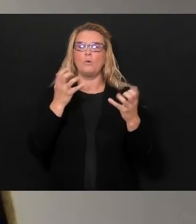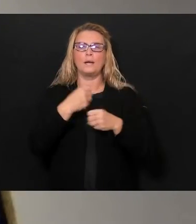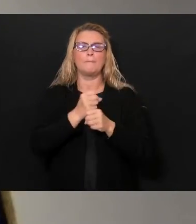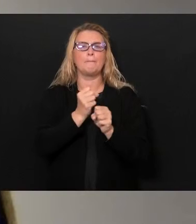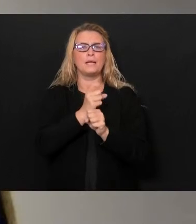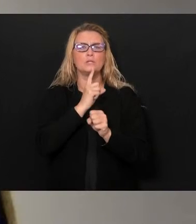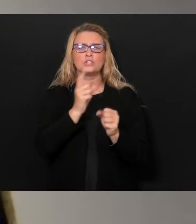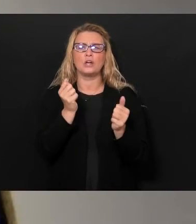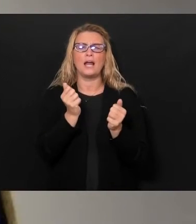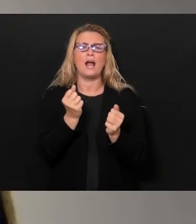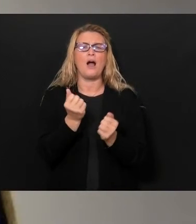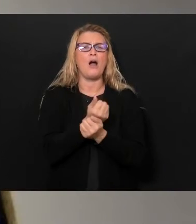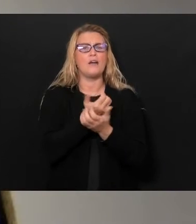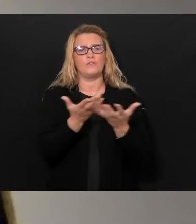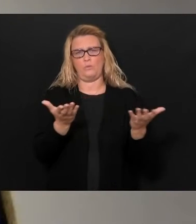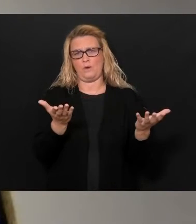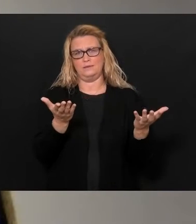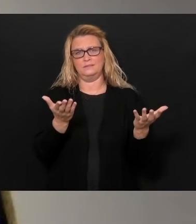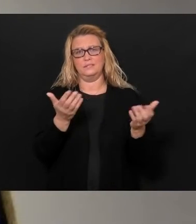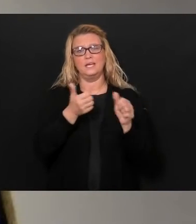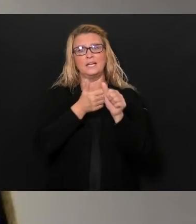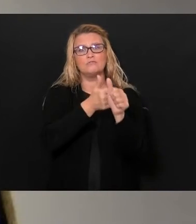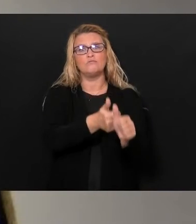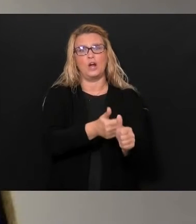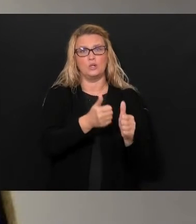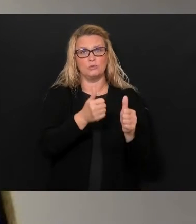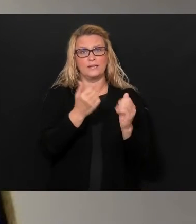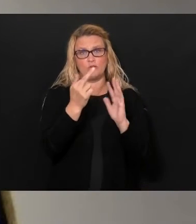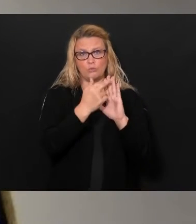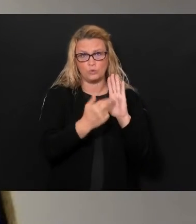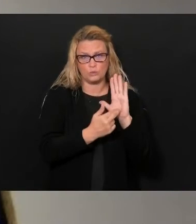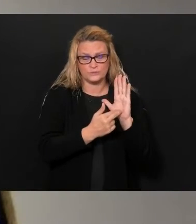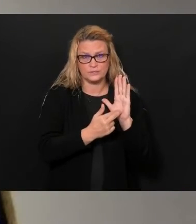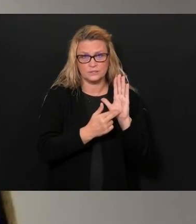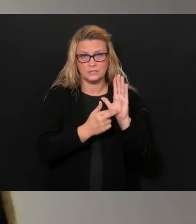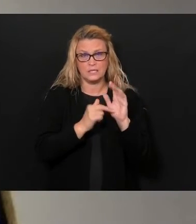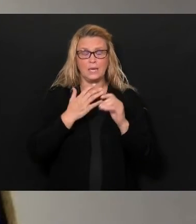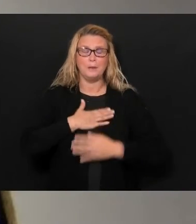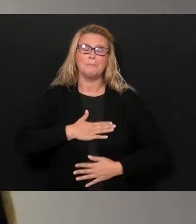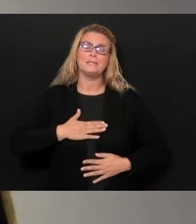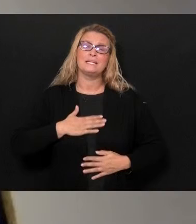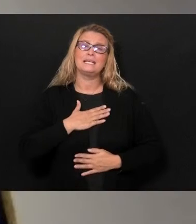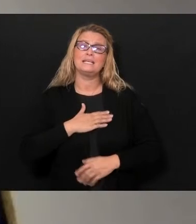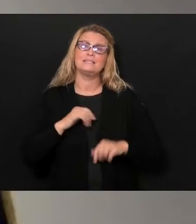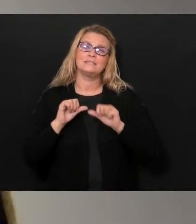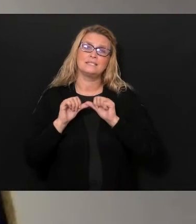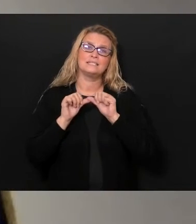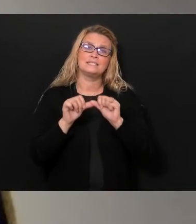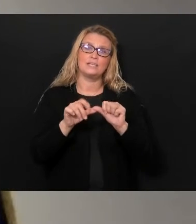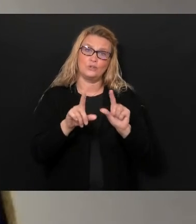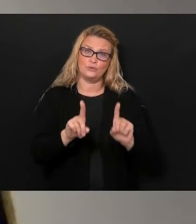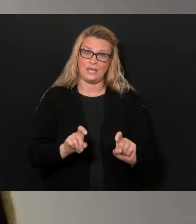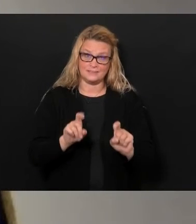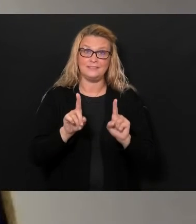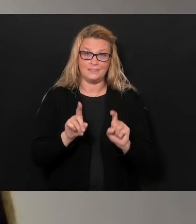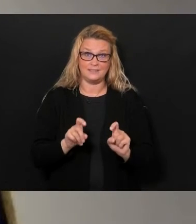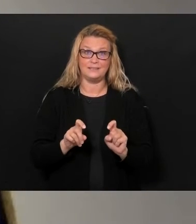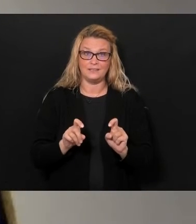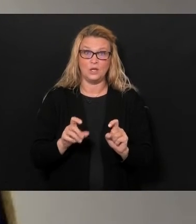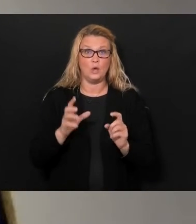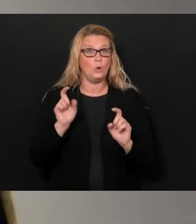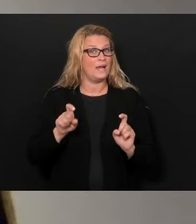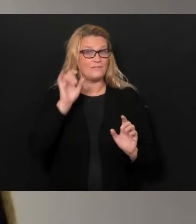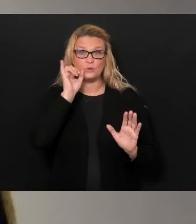the guidelines as best they can. Please continue to test. We must continue to